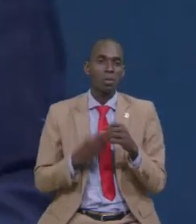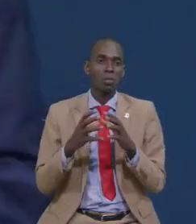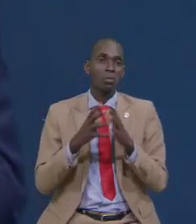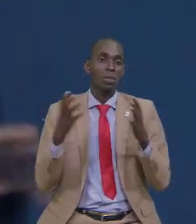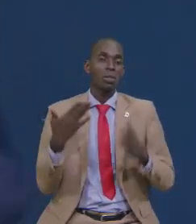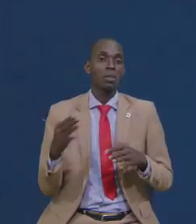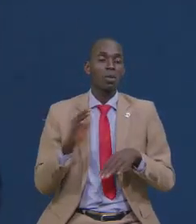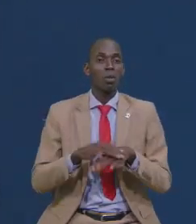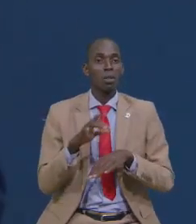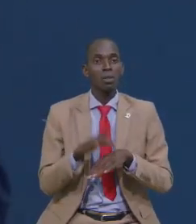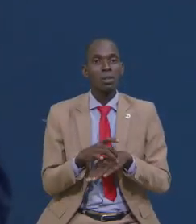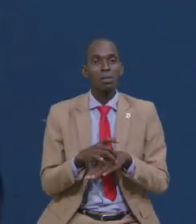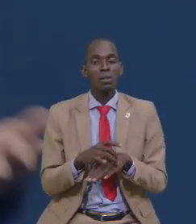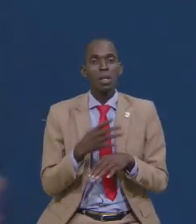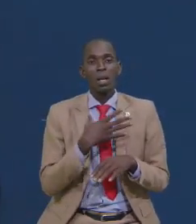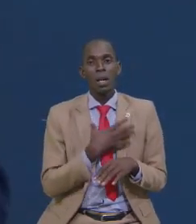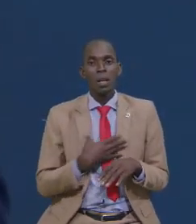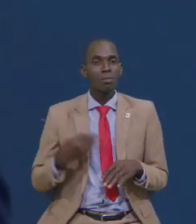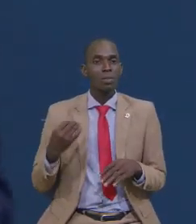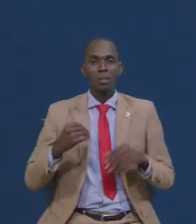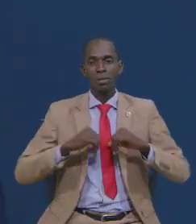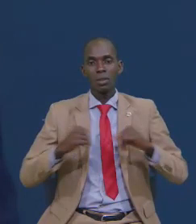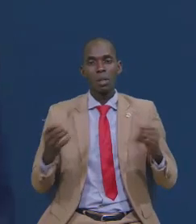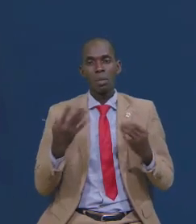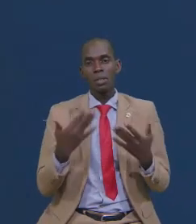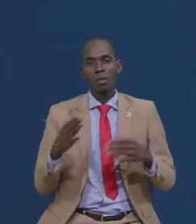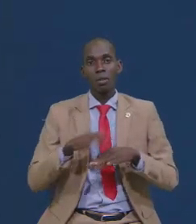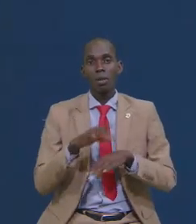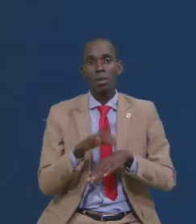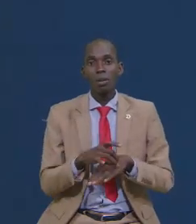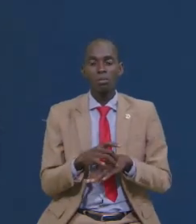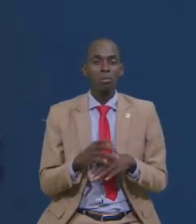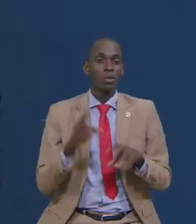earth, deprived of so many things on earth. Go and pray to, no,